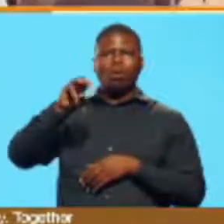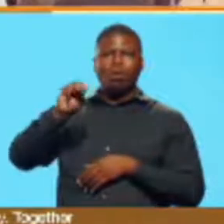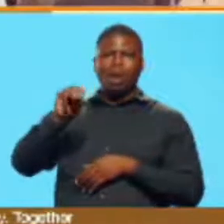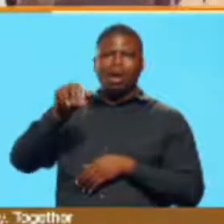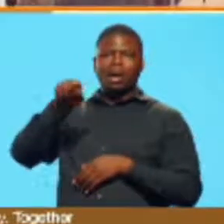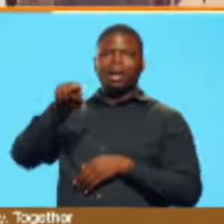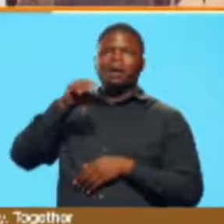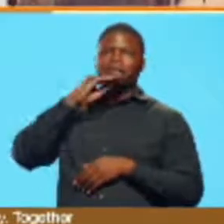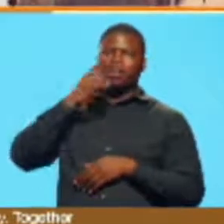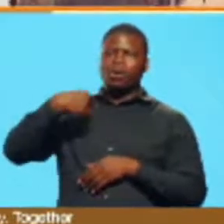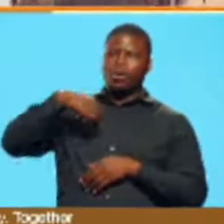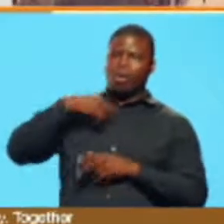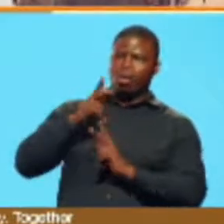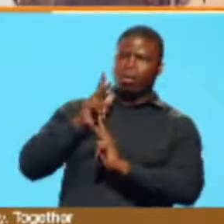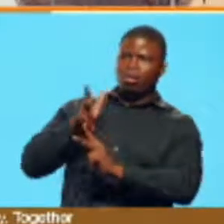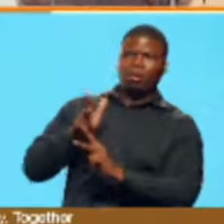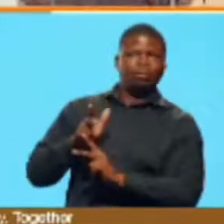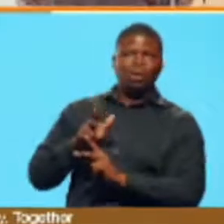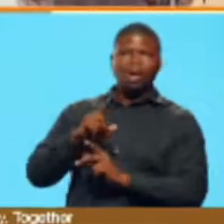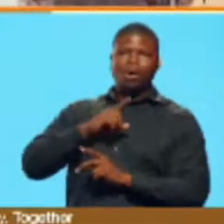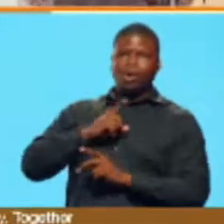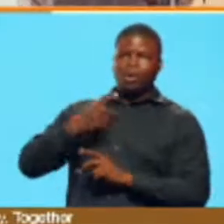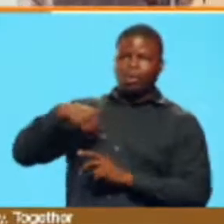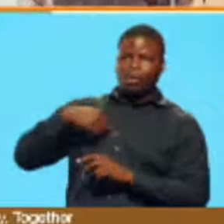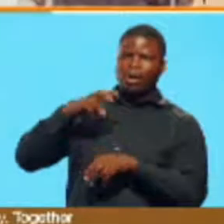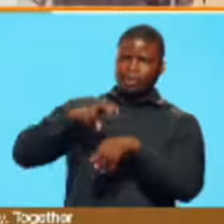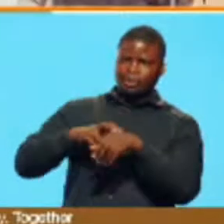they are part of us as well.